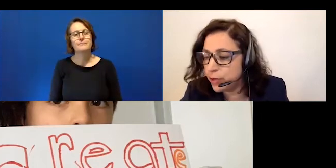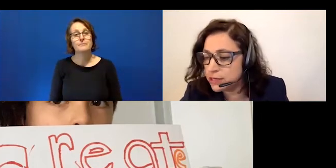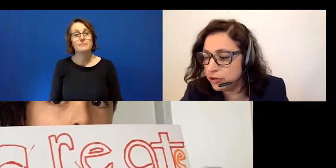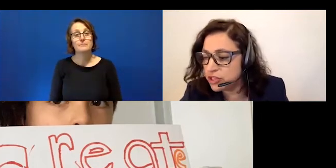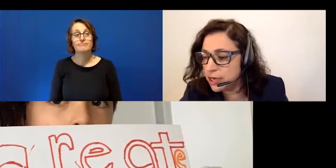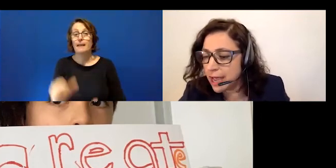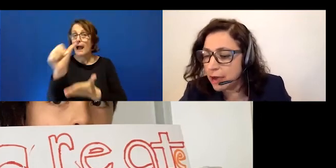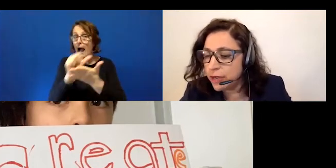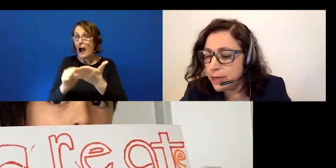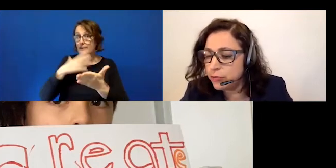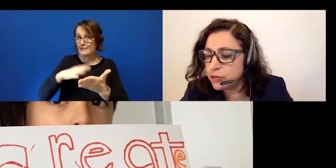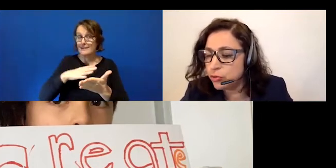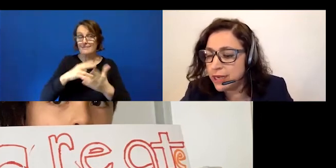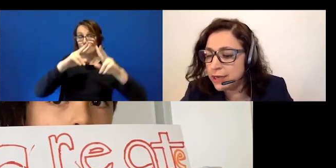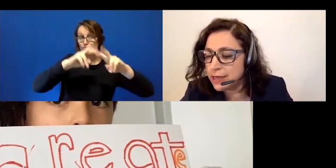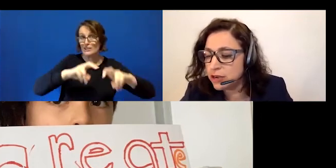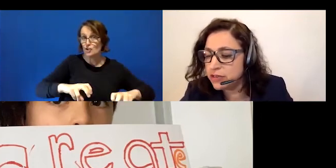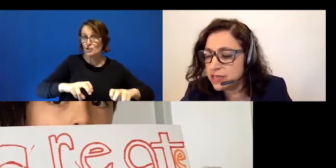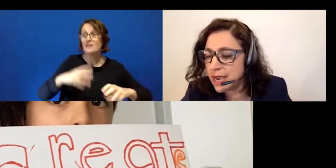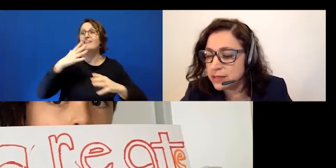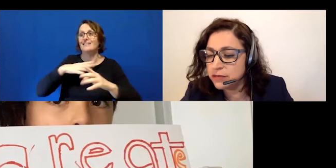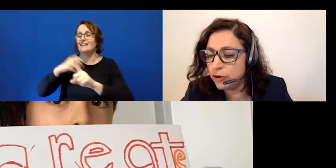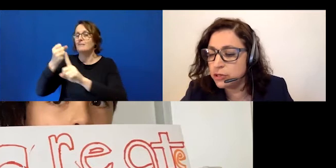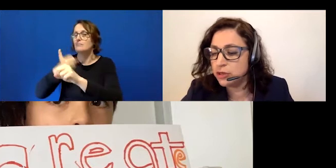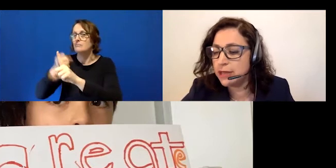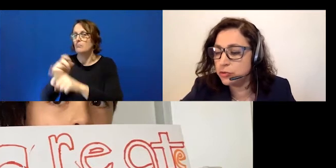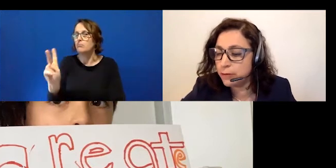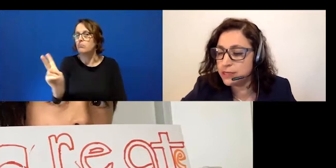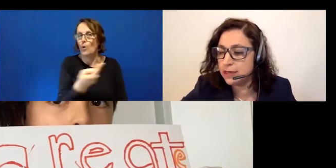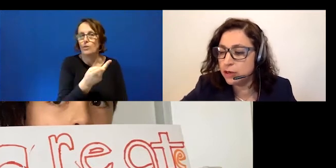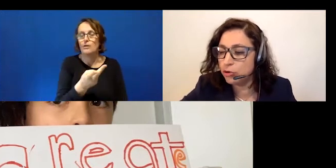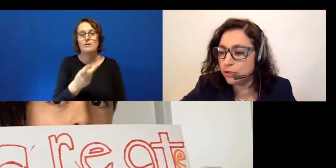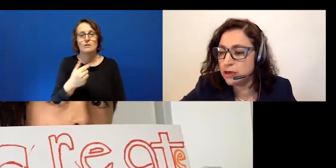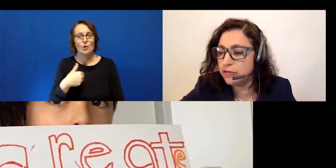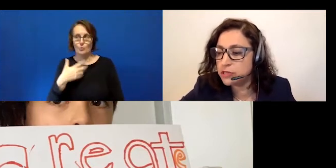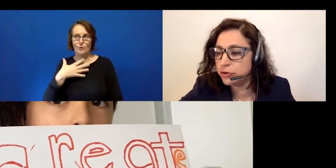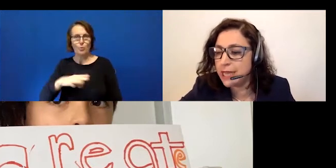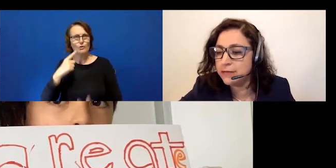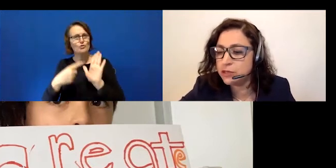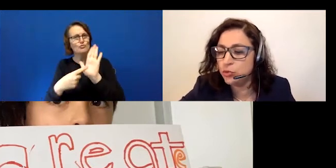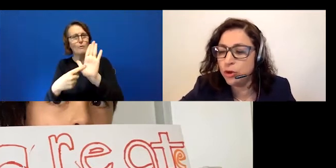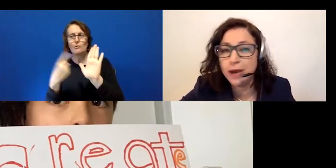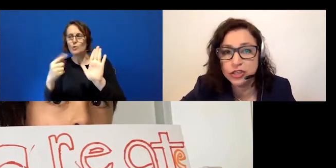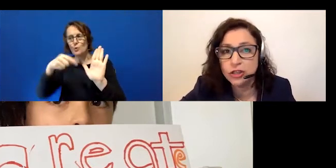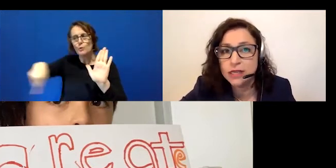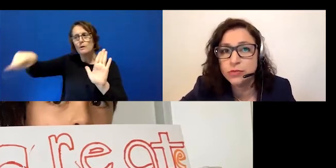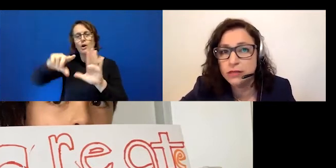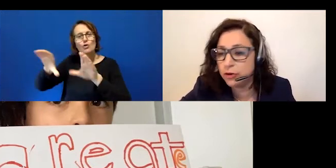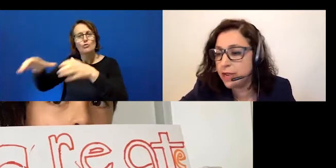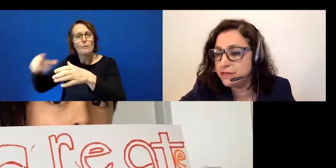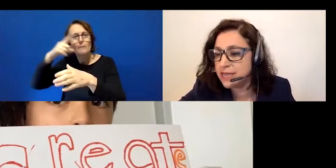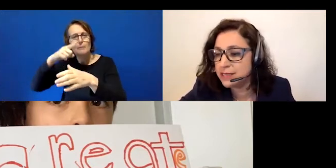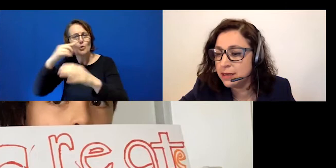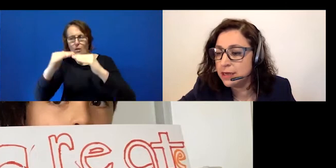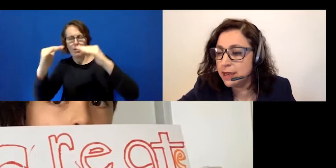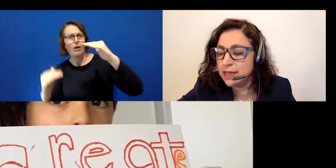for research. Our remit was already at Diversity Arts to focus on underrepresented culturally diverse creatives who were marginalised within the